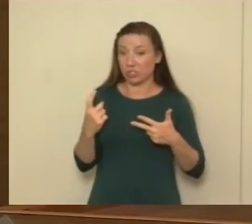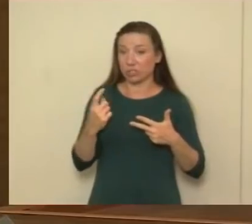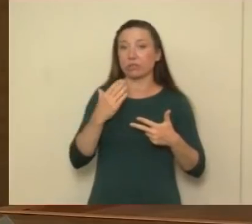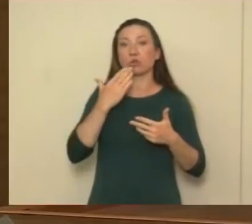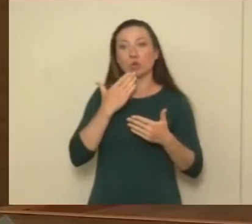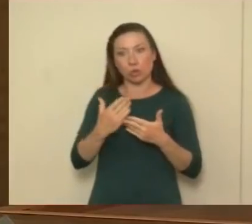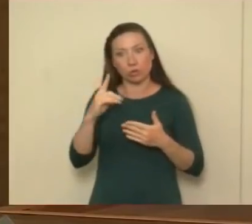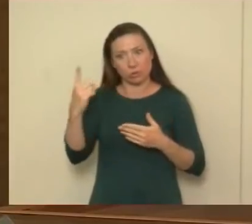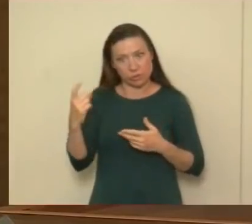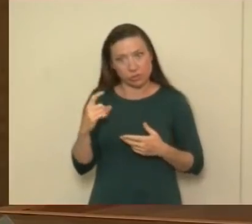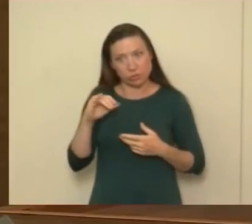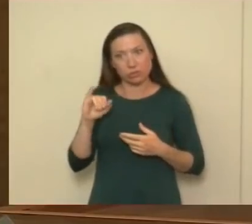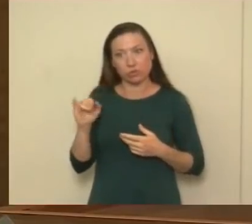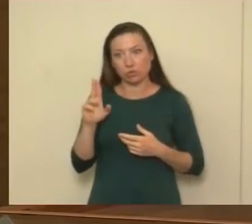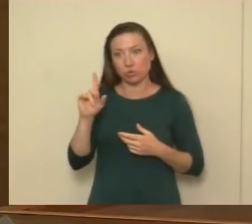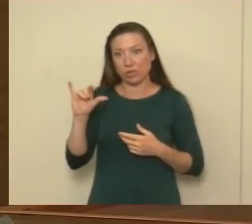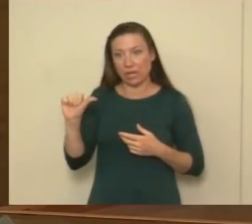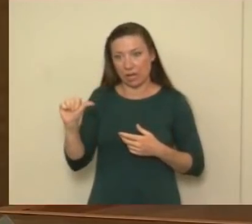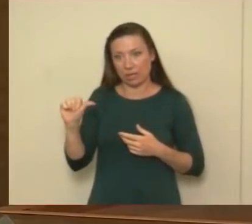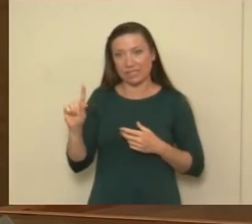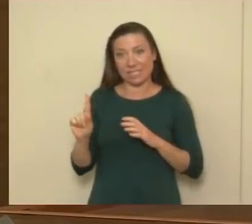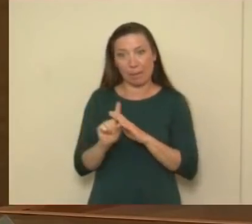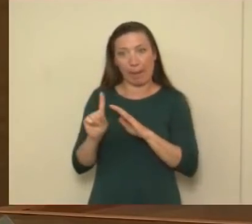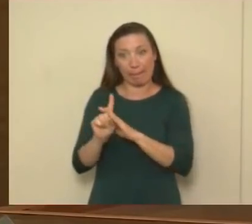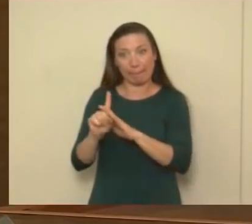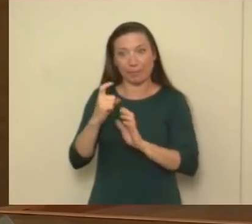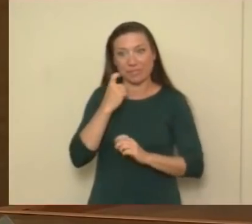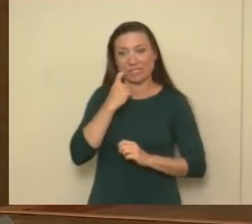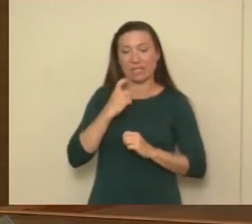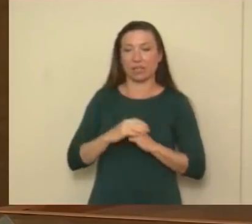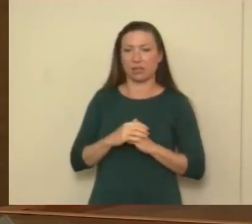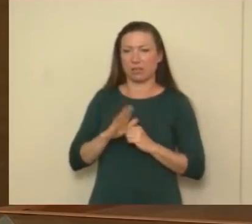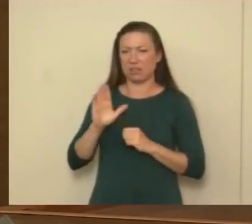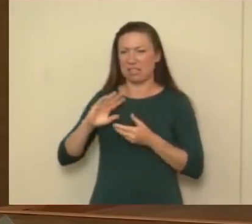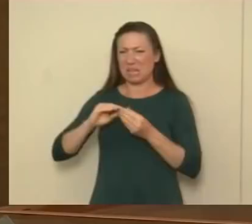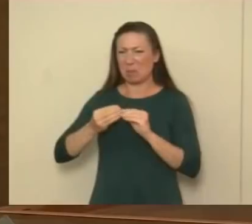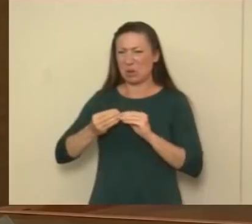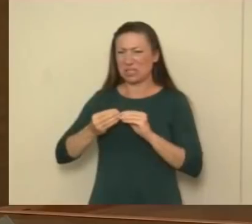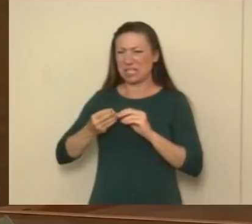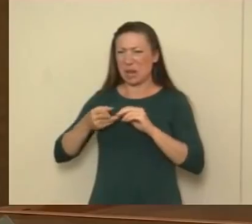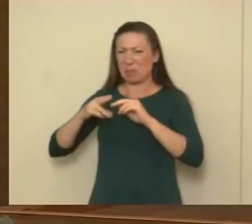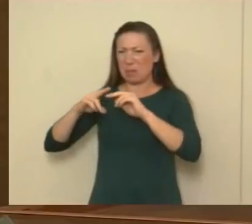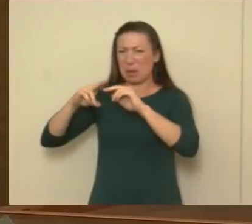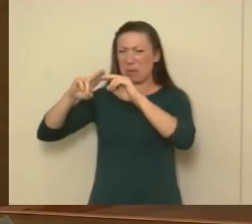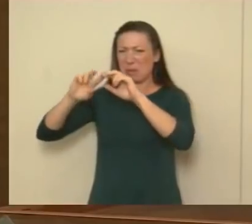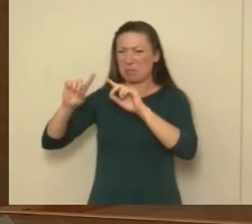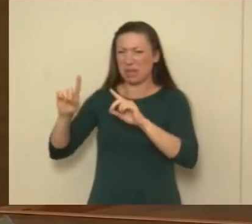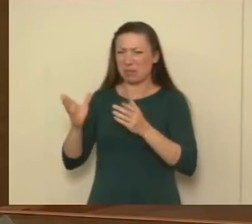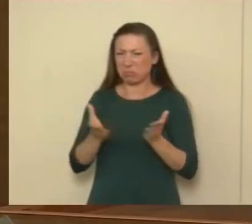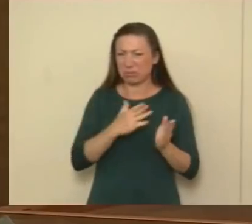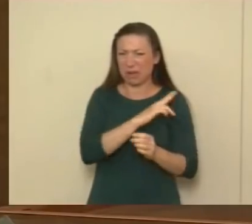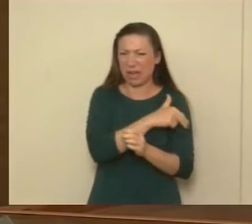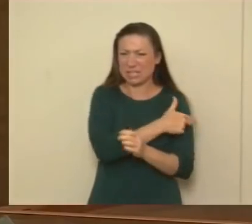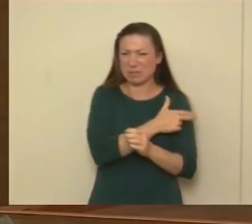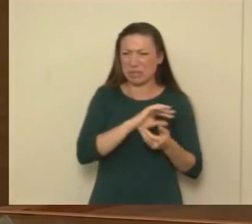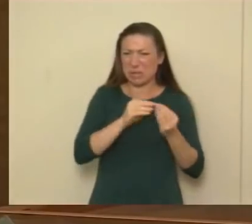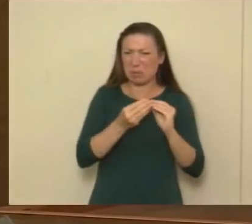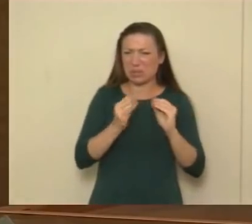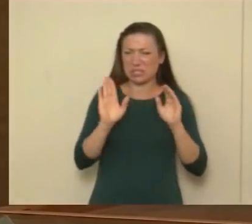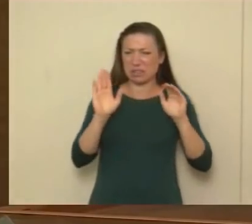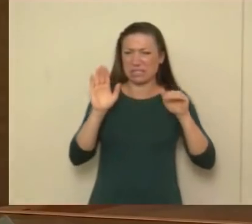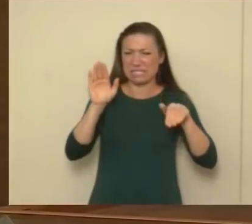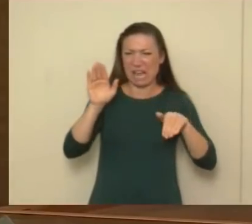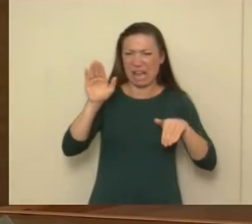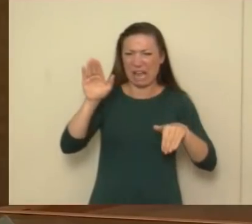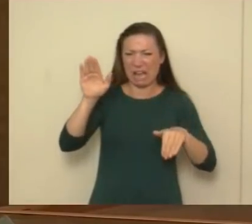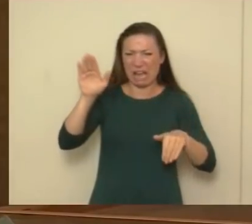Hey, cases are going up, but hospitalizations are going down and deaths are going down. How can you reconcile this? And the answer, we